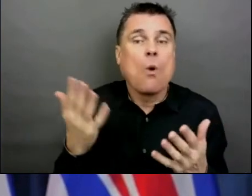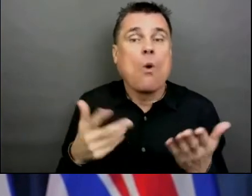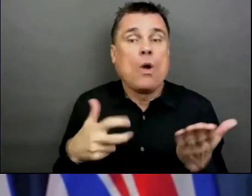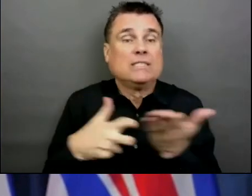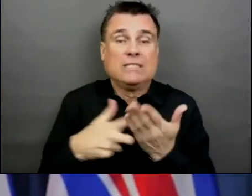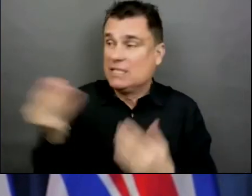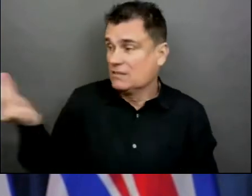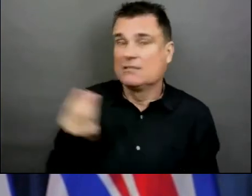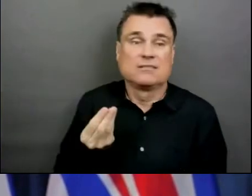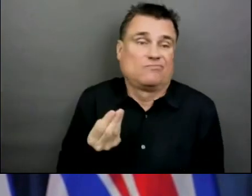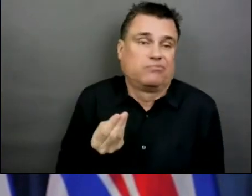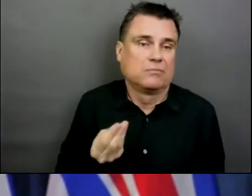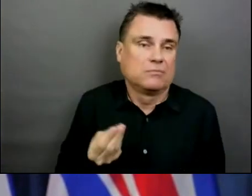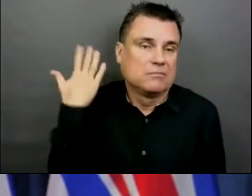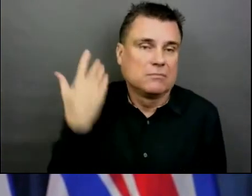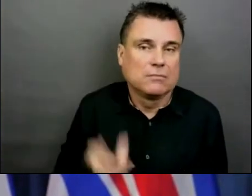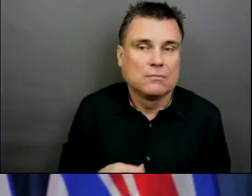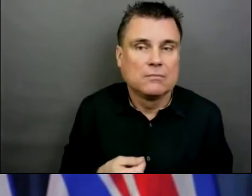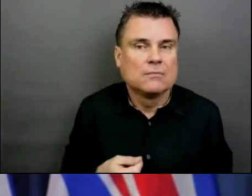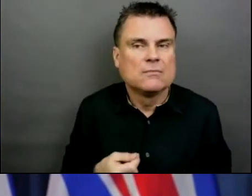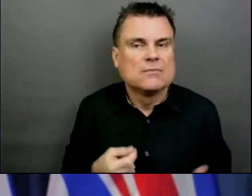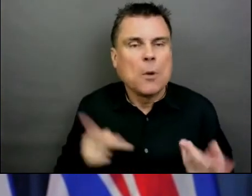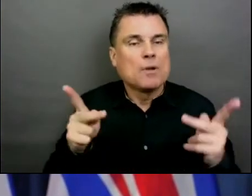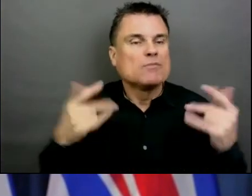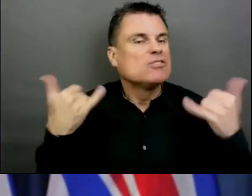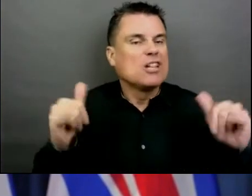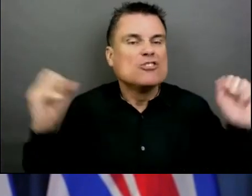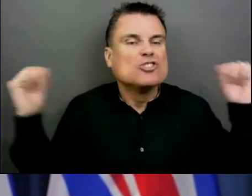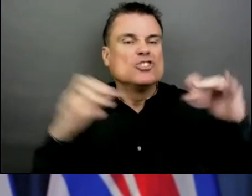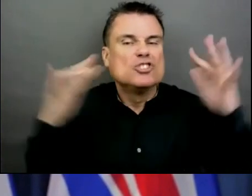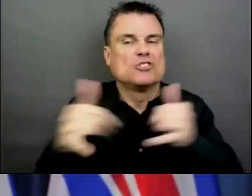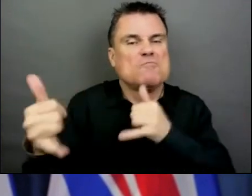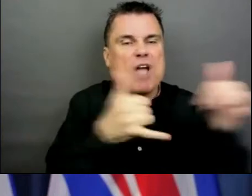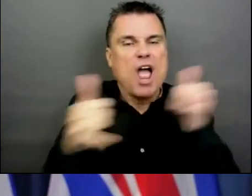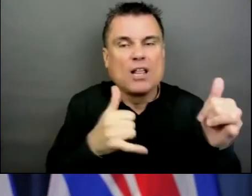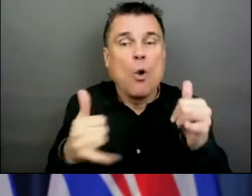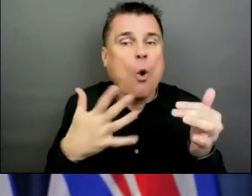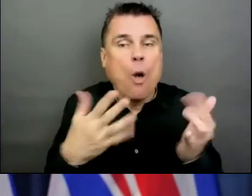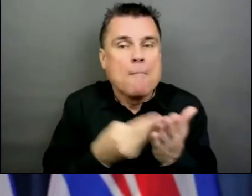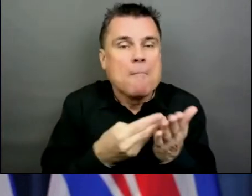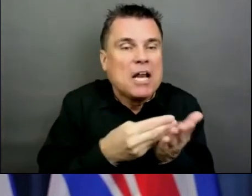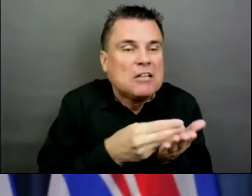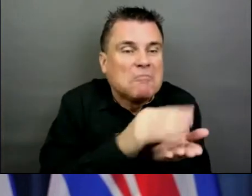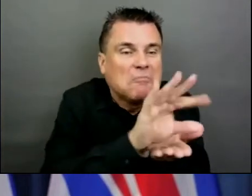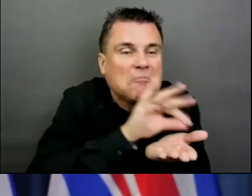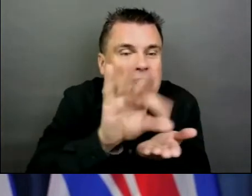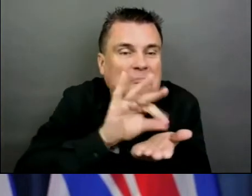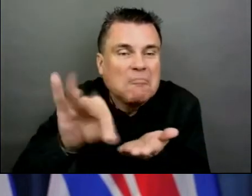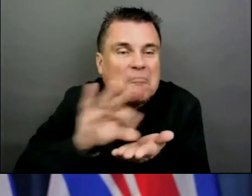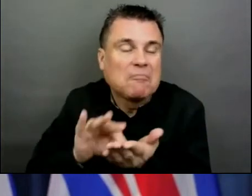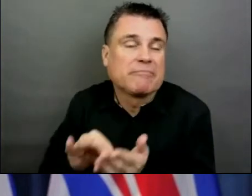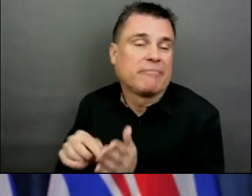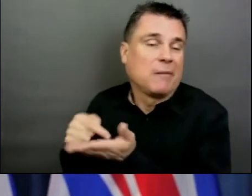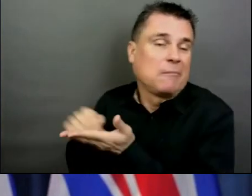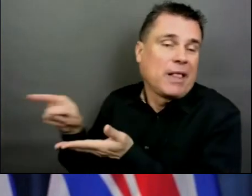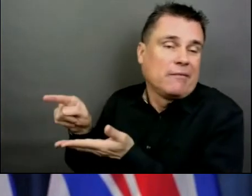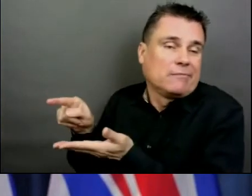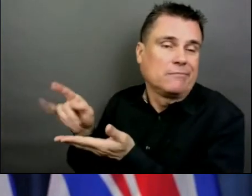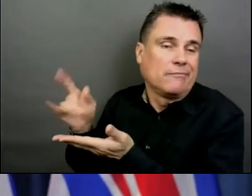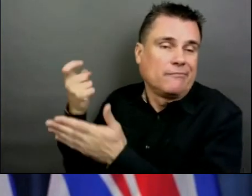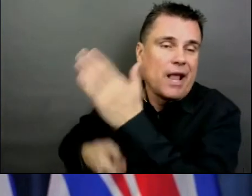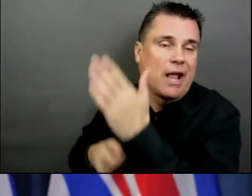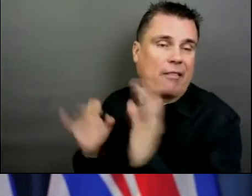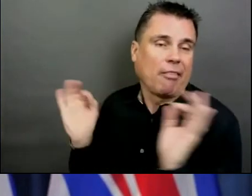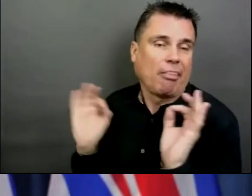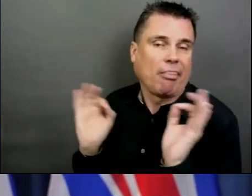he receives those fines. This individual, what we saw happening at that particular condo, again,